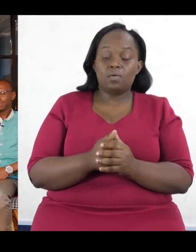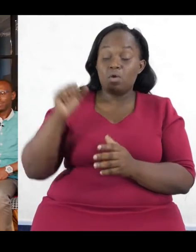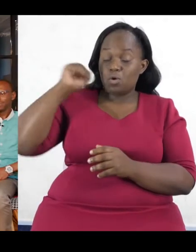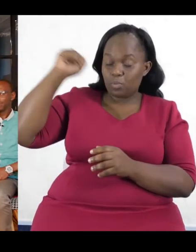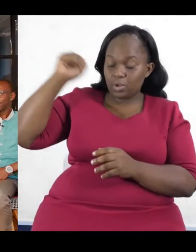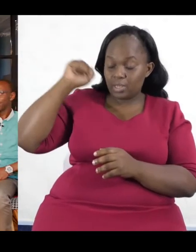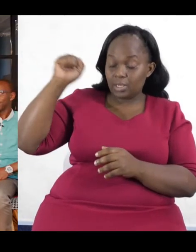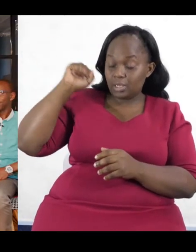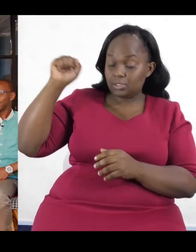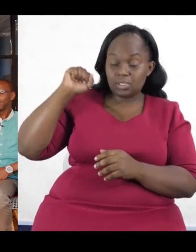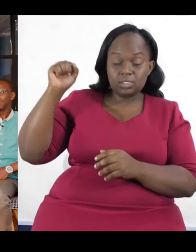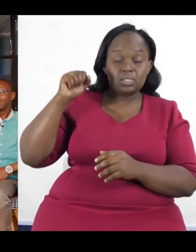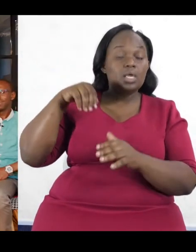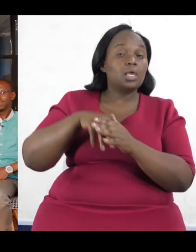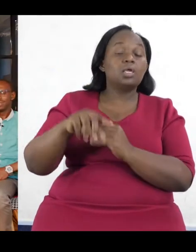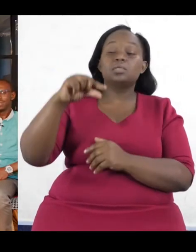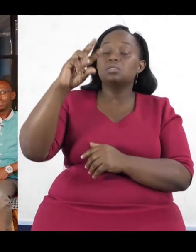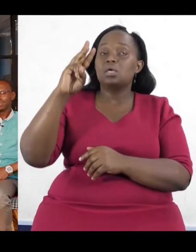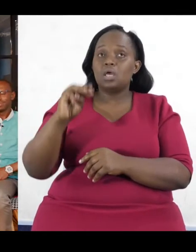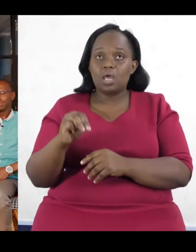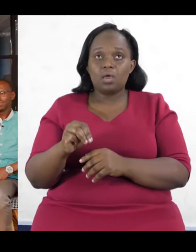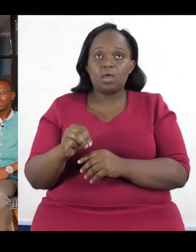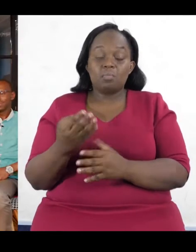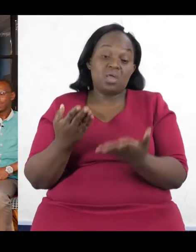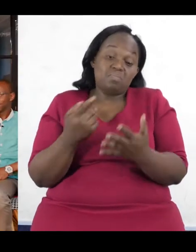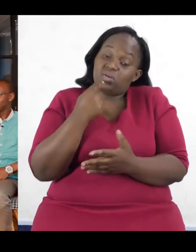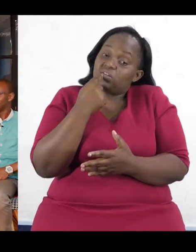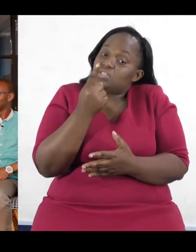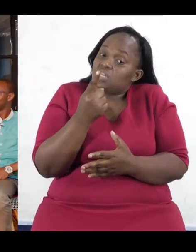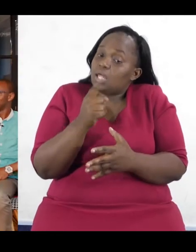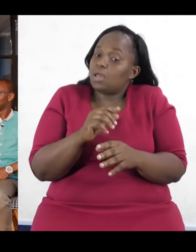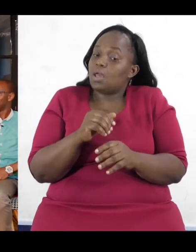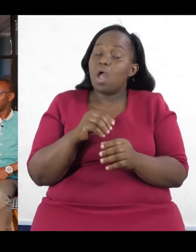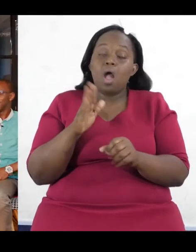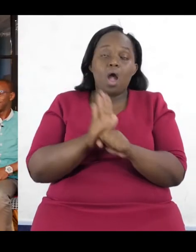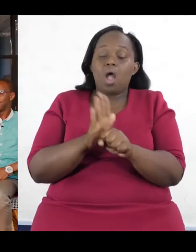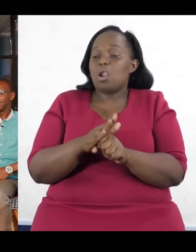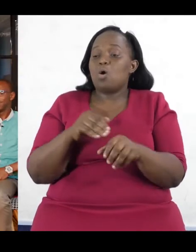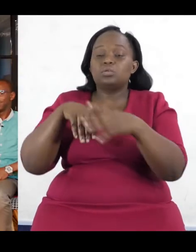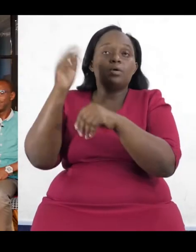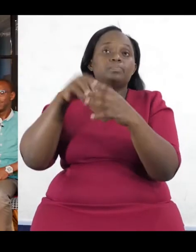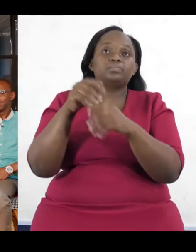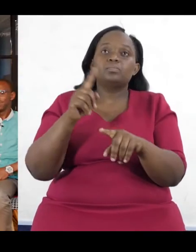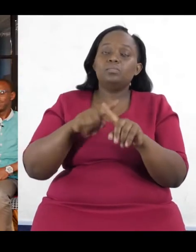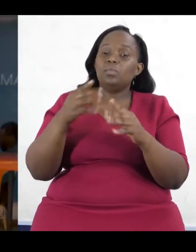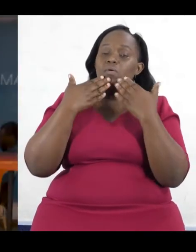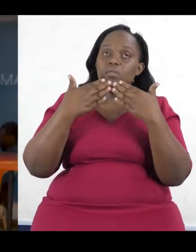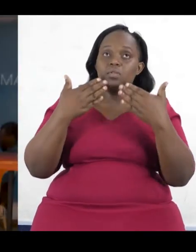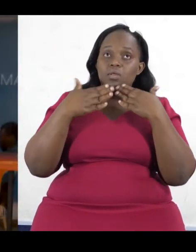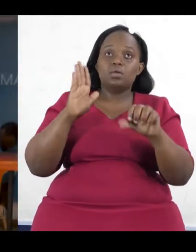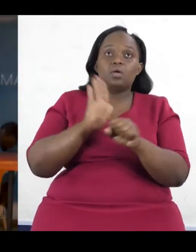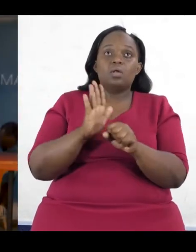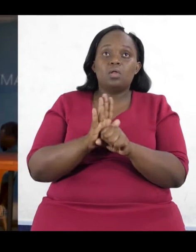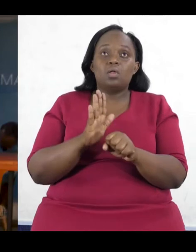political aspect of GMO because probably you've oversaid it in other forums. So, yeah. But thank you very